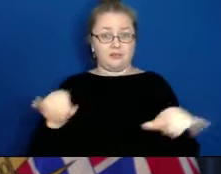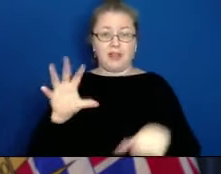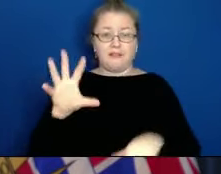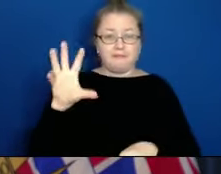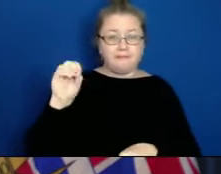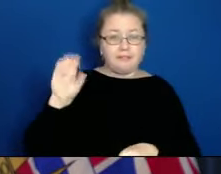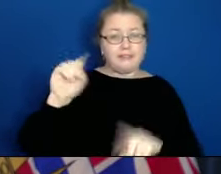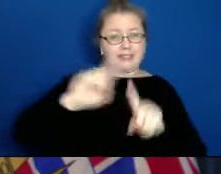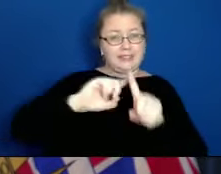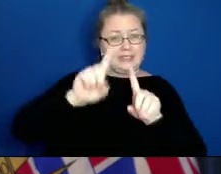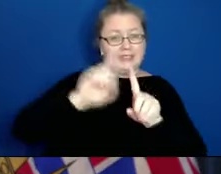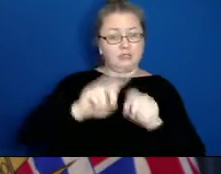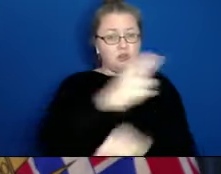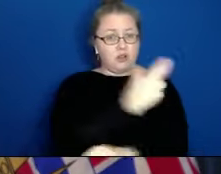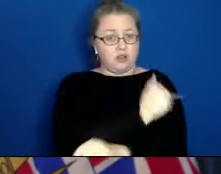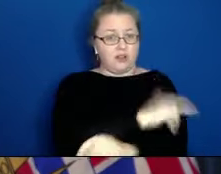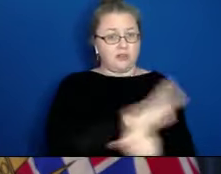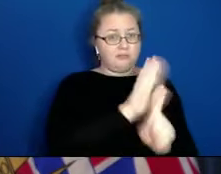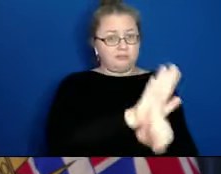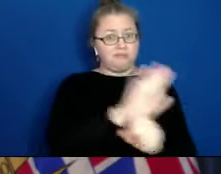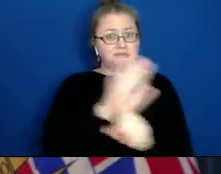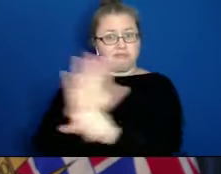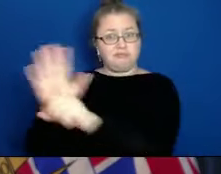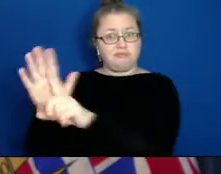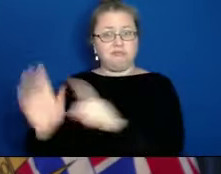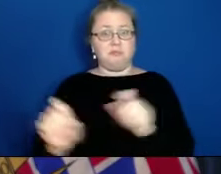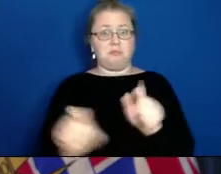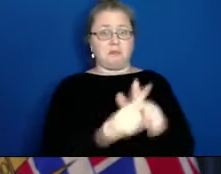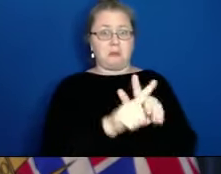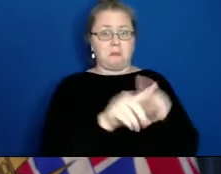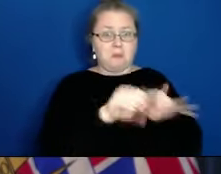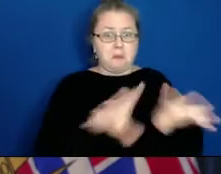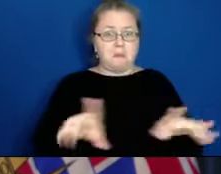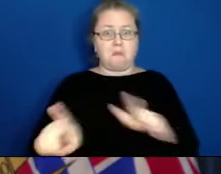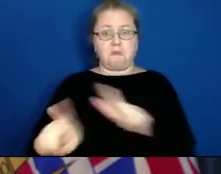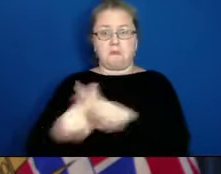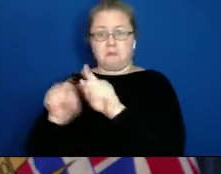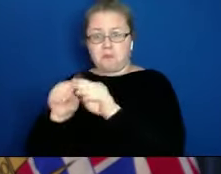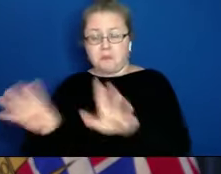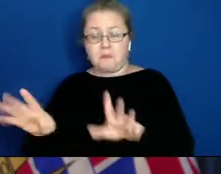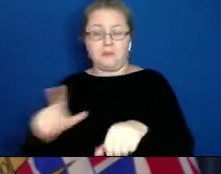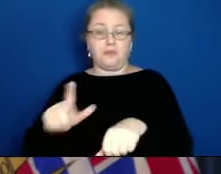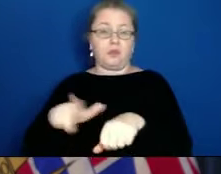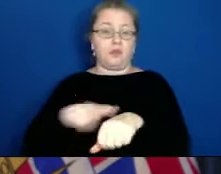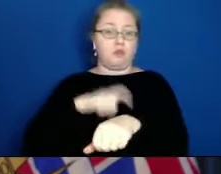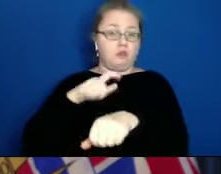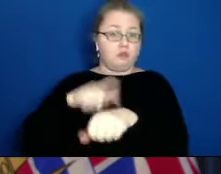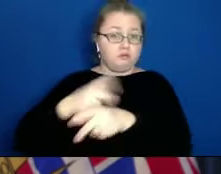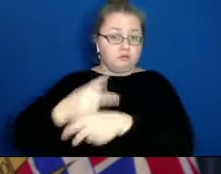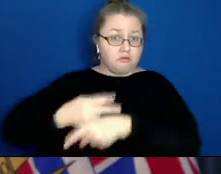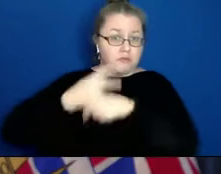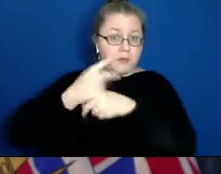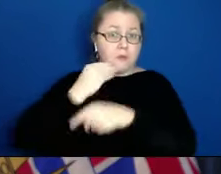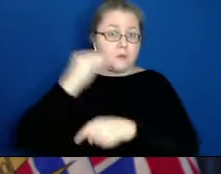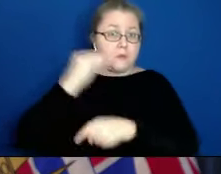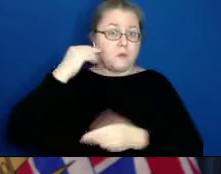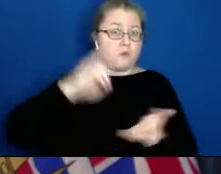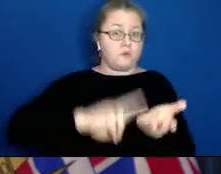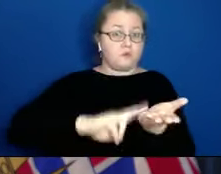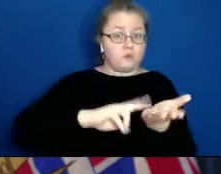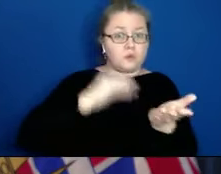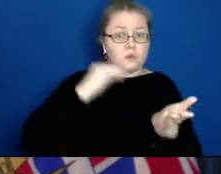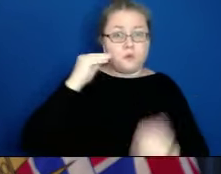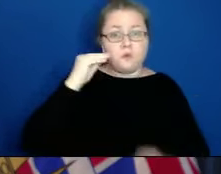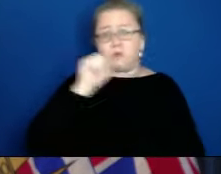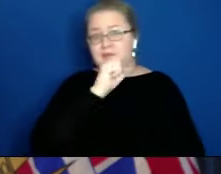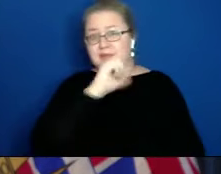in social events in our communities, and it's spilled over into our long-term care homes and our hospitals.